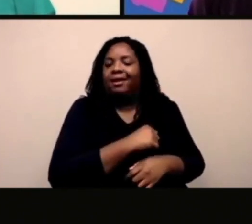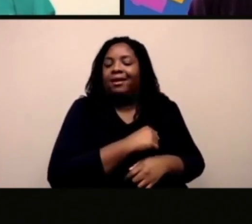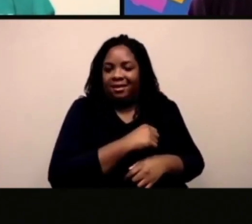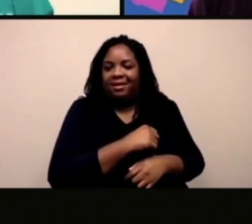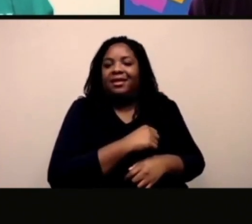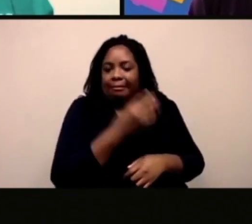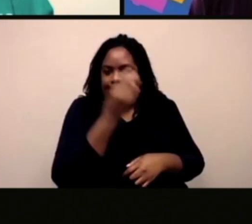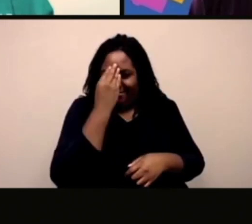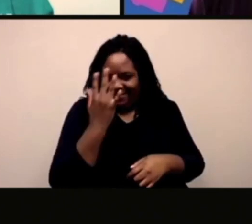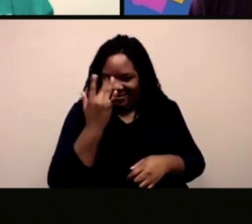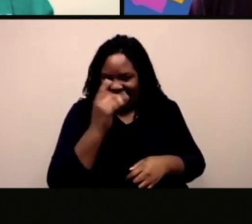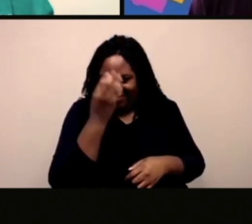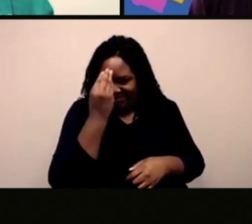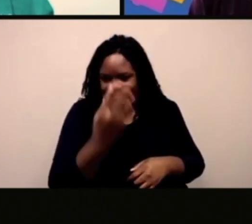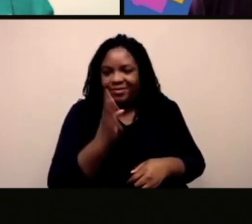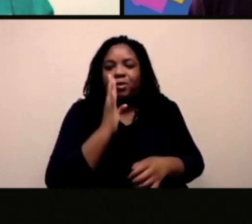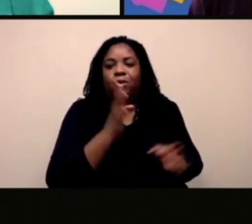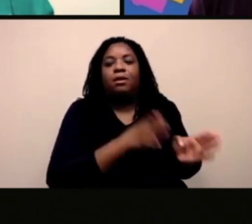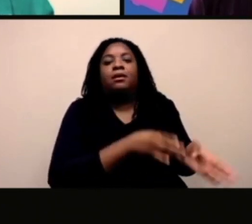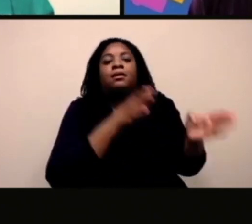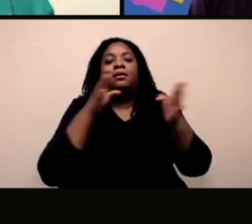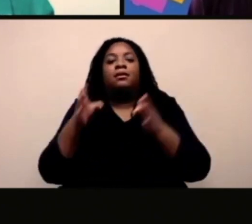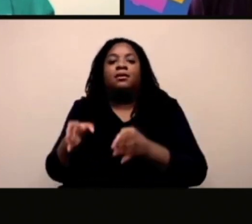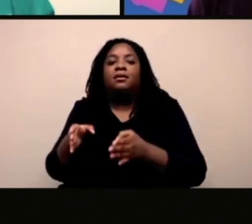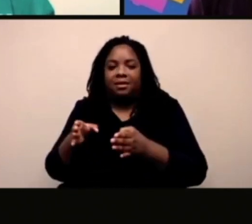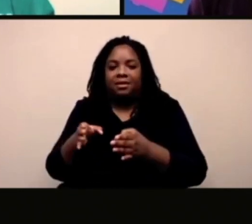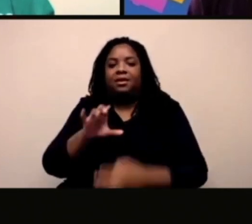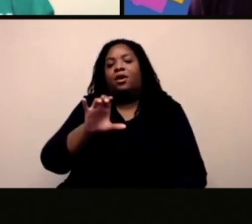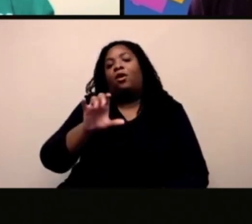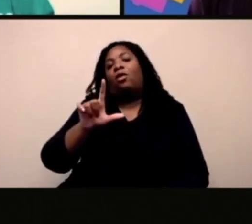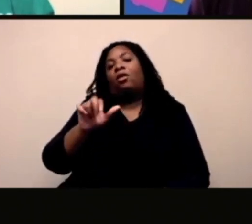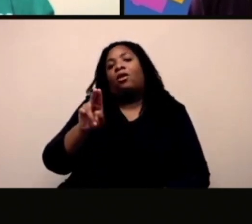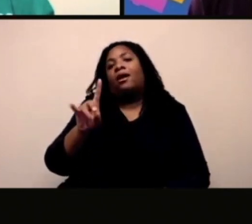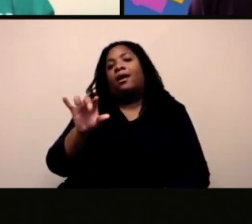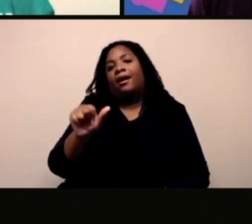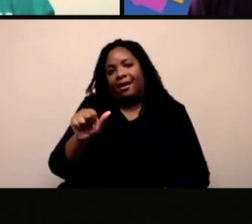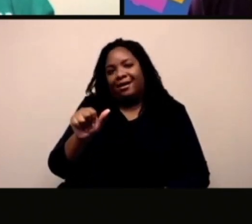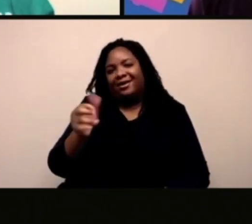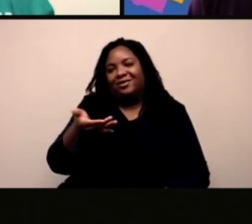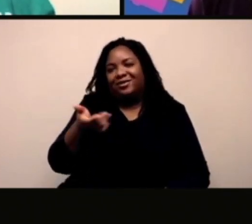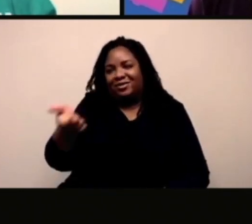you know why. But next, I'm going to let Claudia introduce herself.